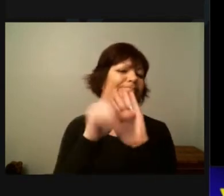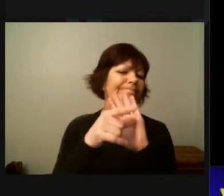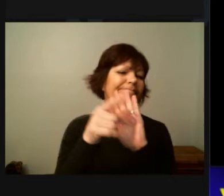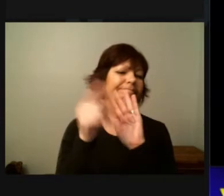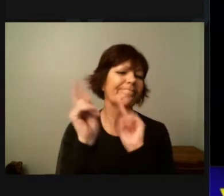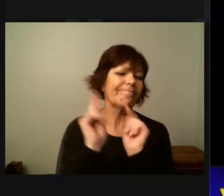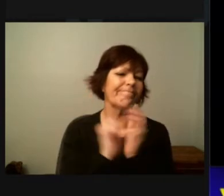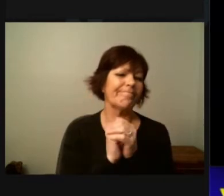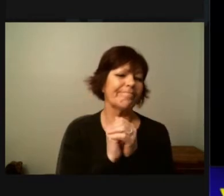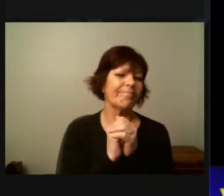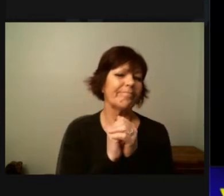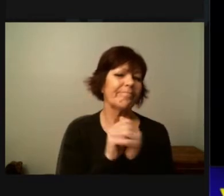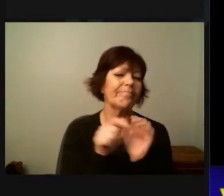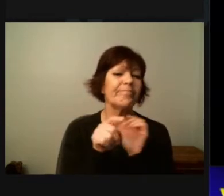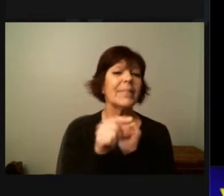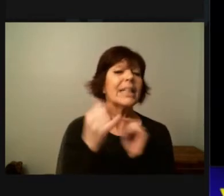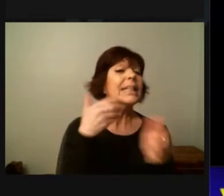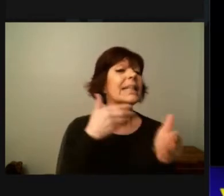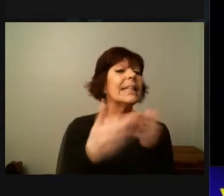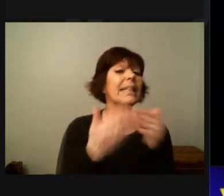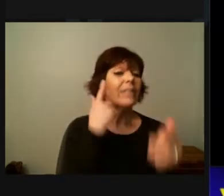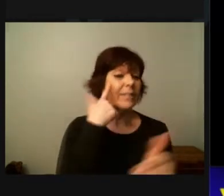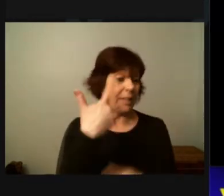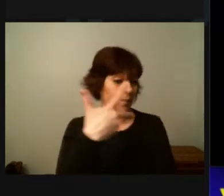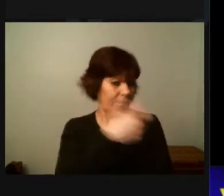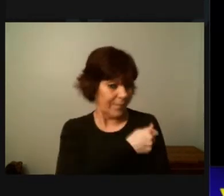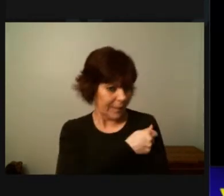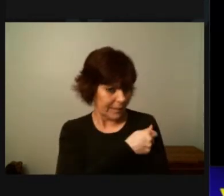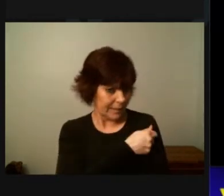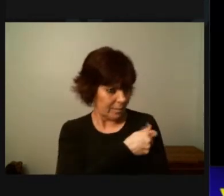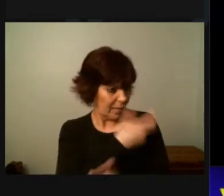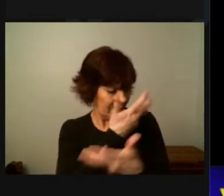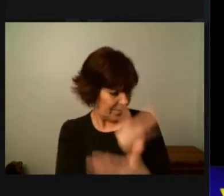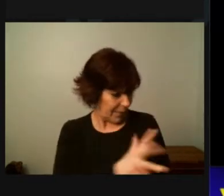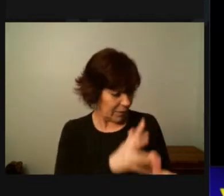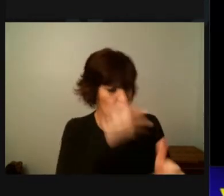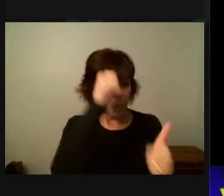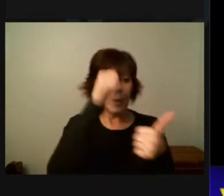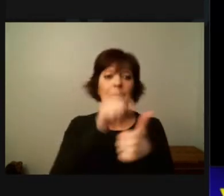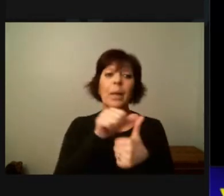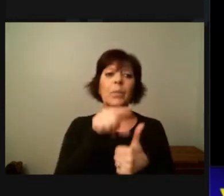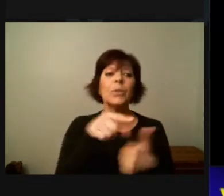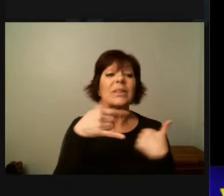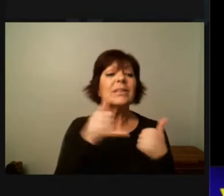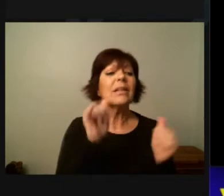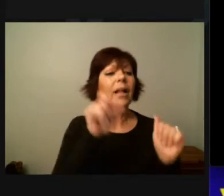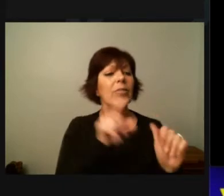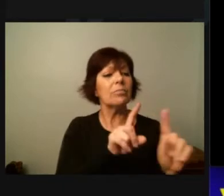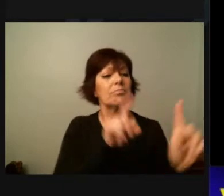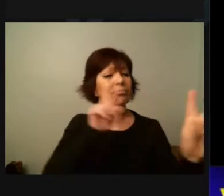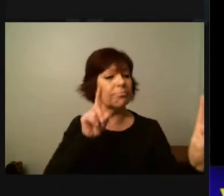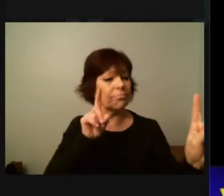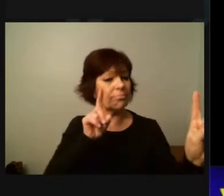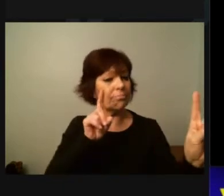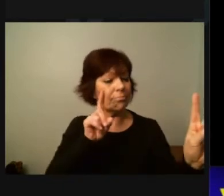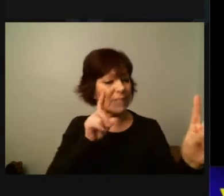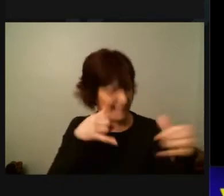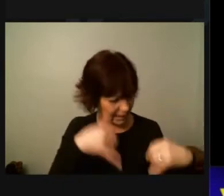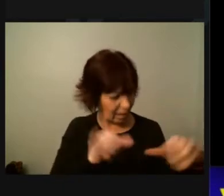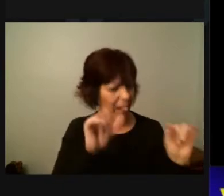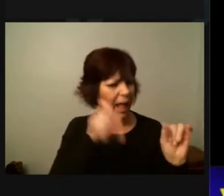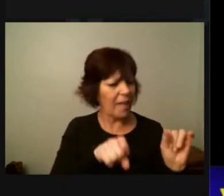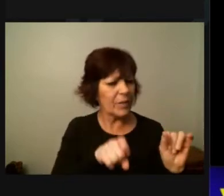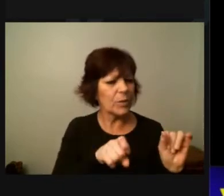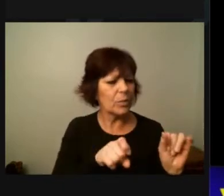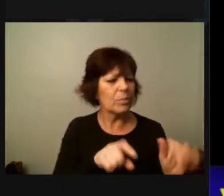slide. Even if you get the vaccine, keep in mind we're still going to need to stay apart physically. We're going to need to distance, and